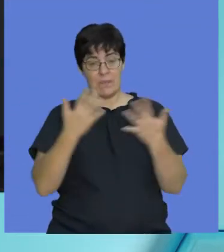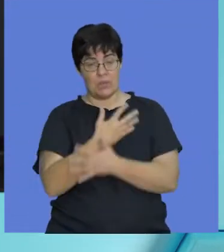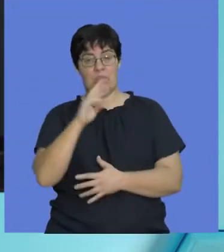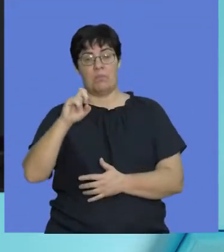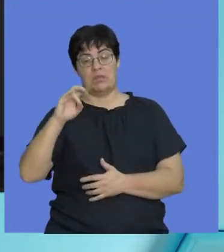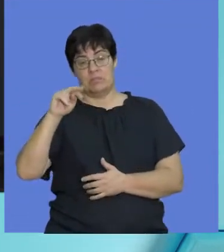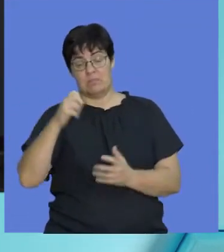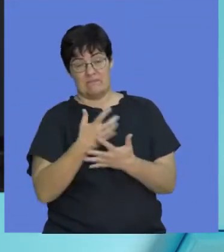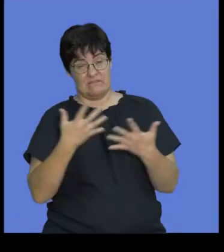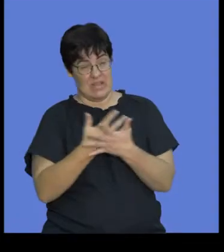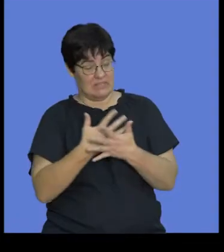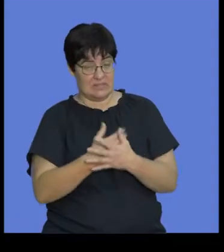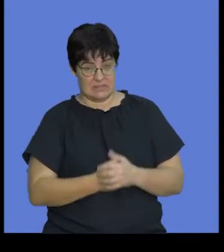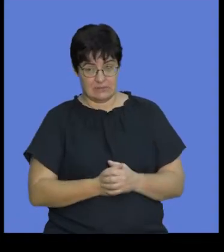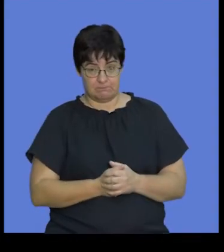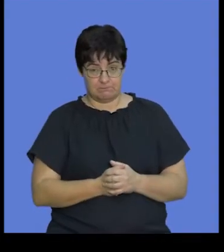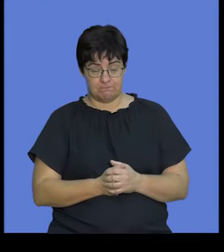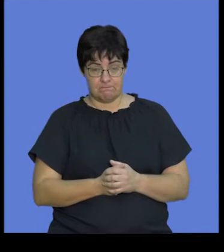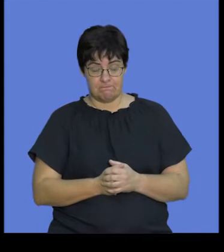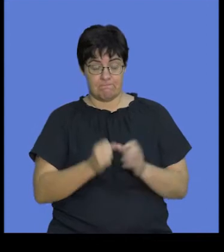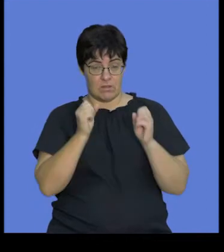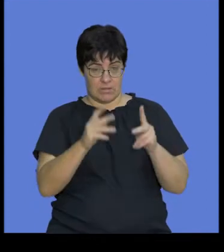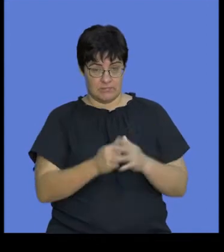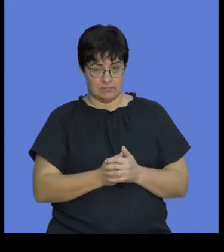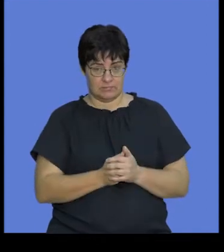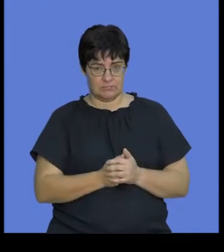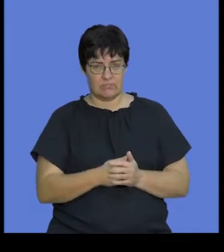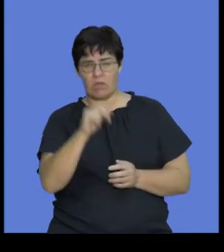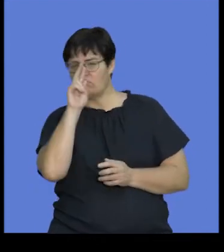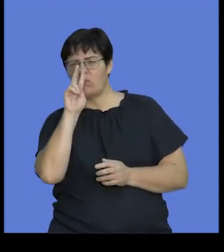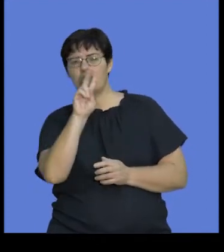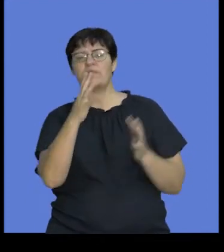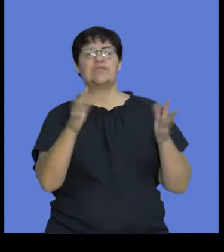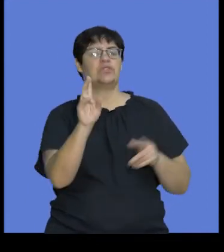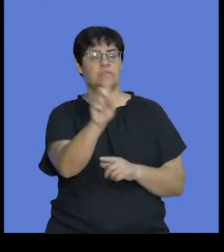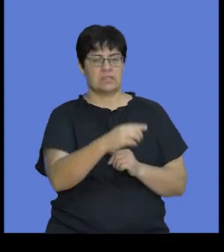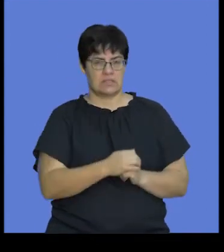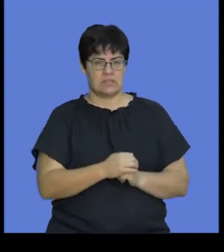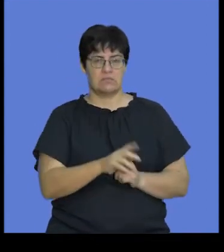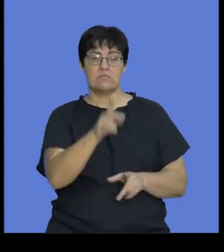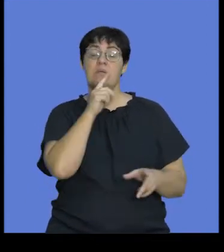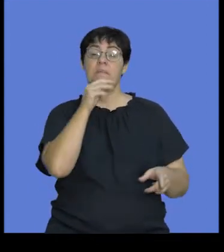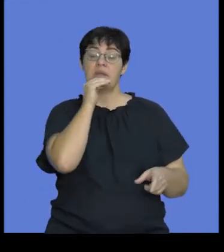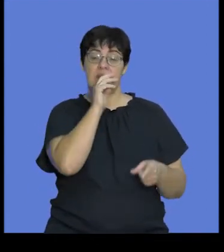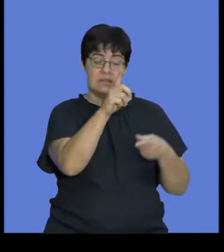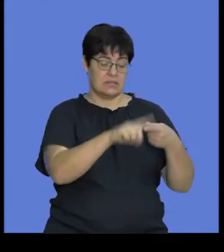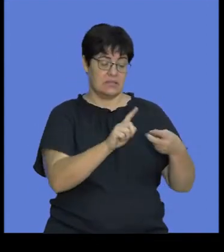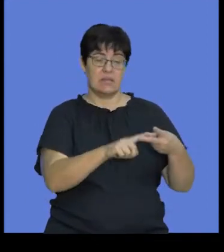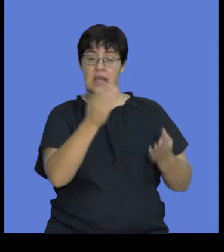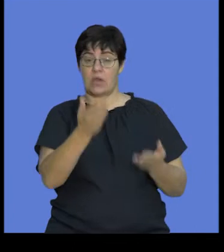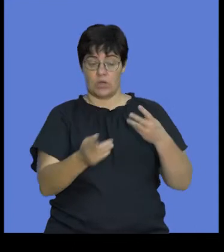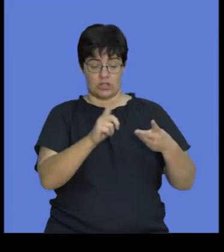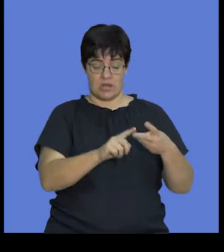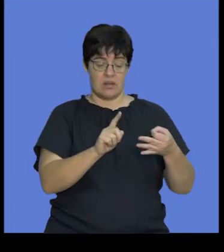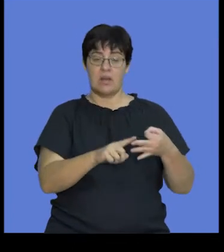big momentum. All right, so what have we looked at in this section? The definition,